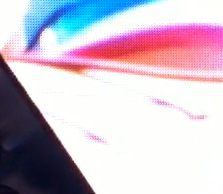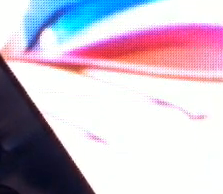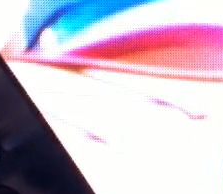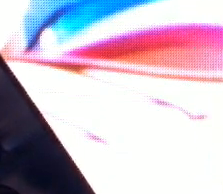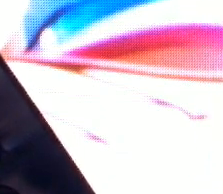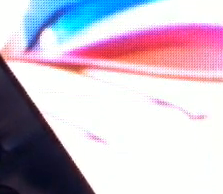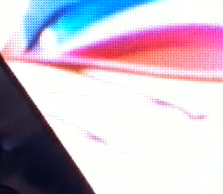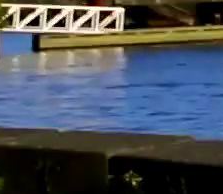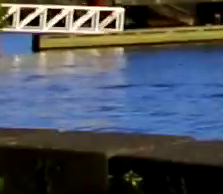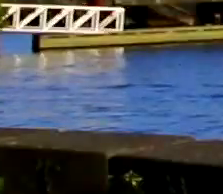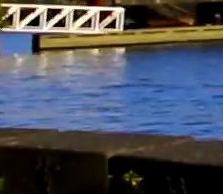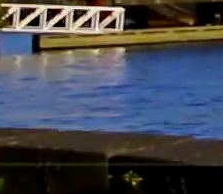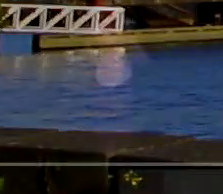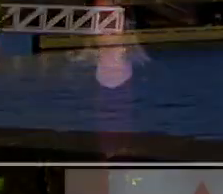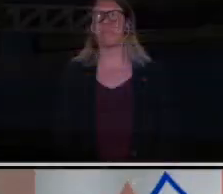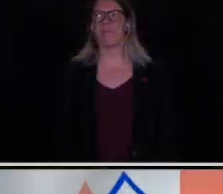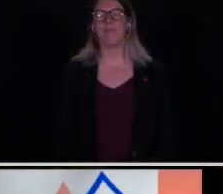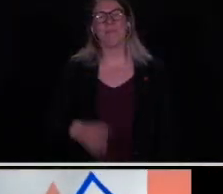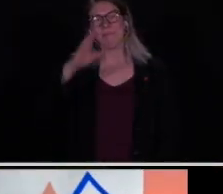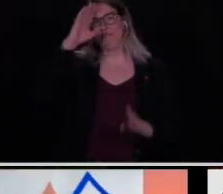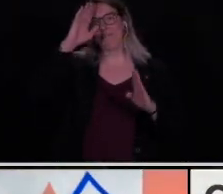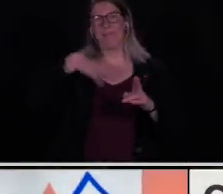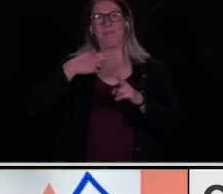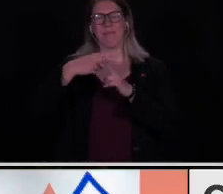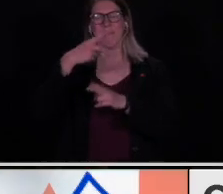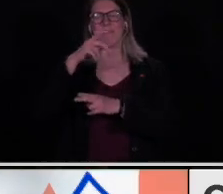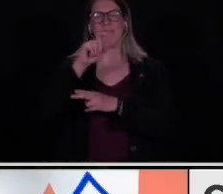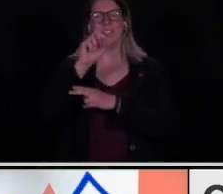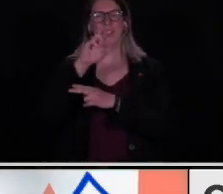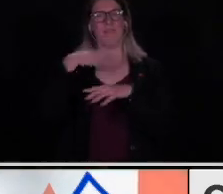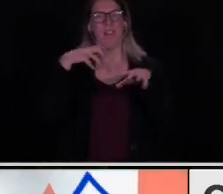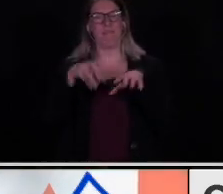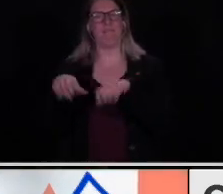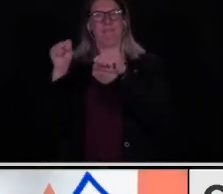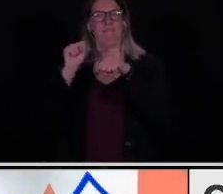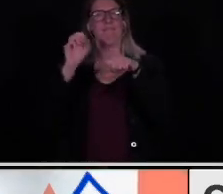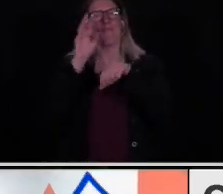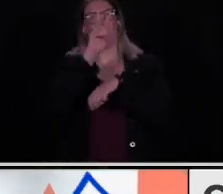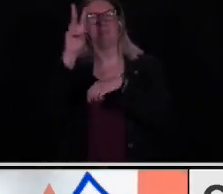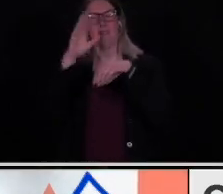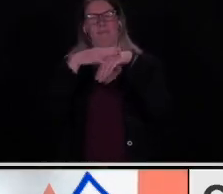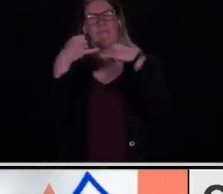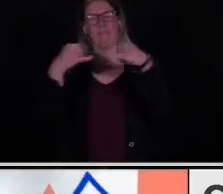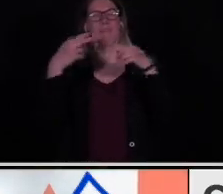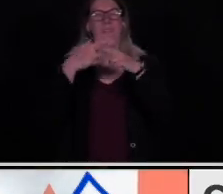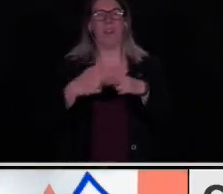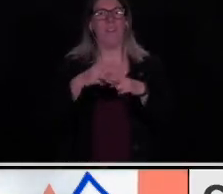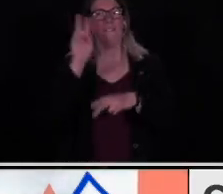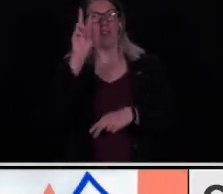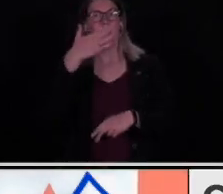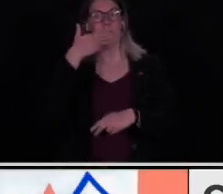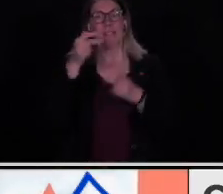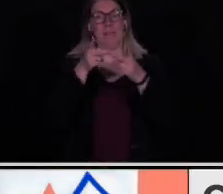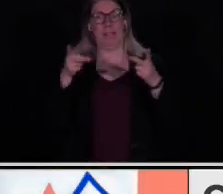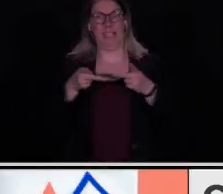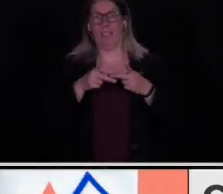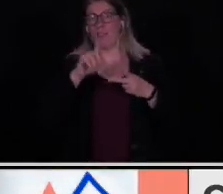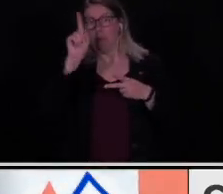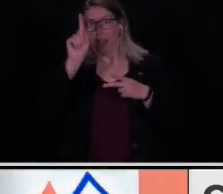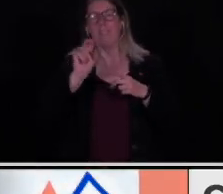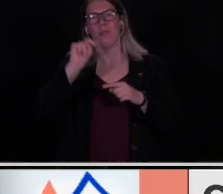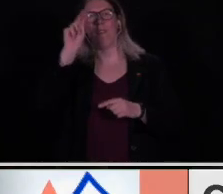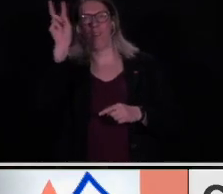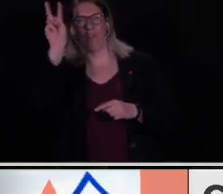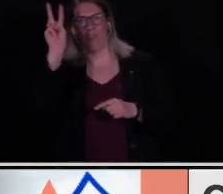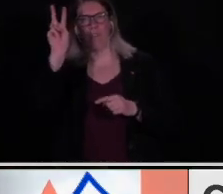Happy Canada, everybody. Hi, my name is Peter Roundhill, and I run the website vancouversbestplaces.com. It's a company that's based here in North Vancouver.